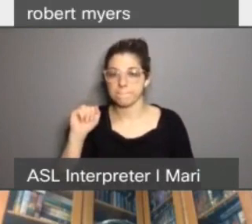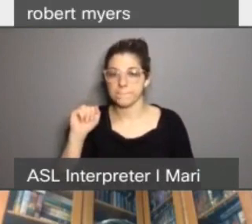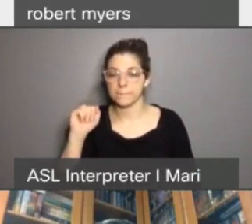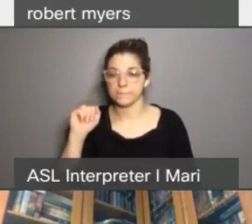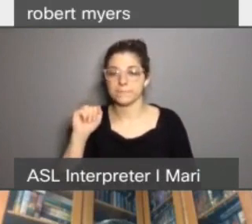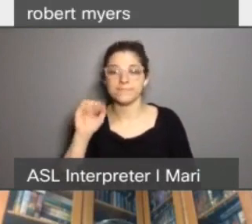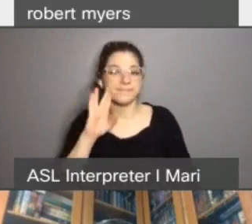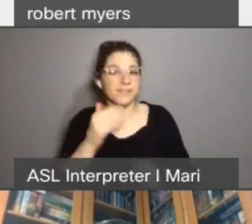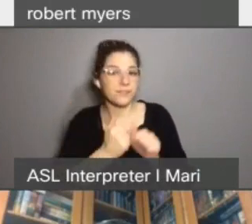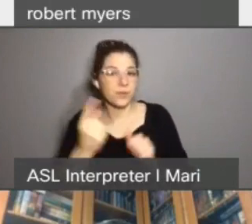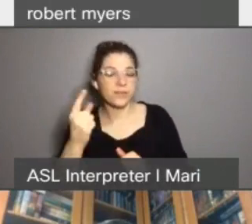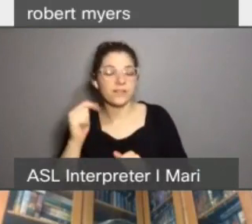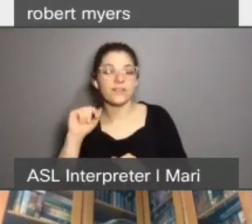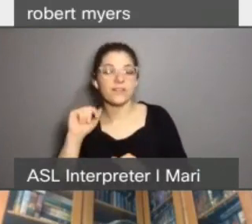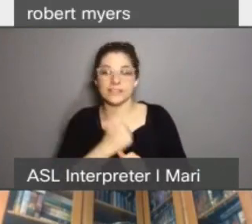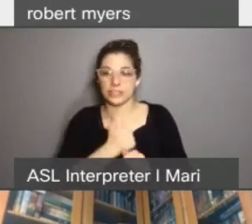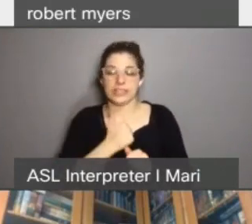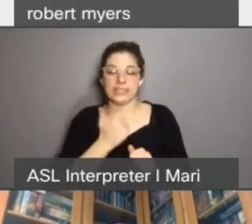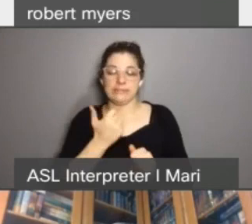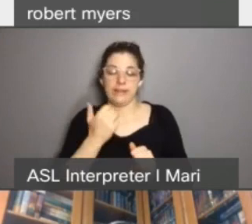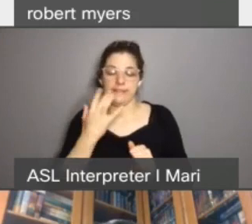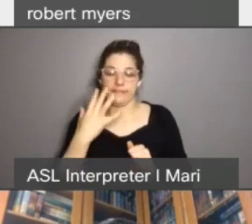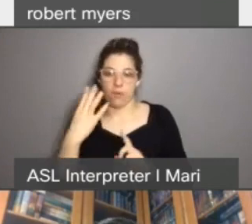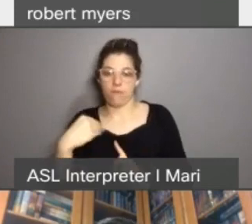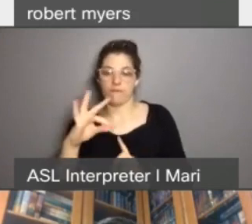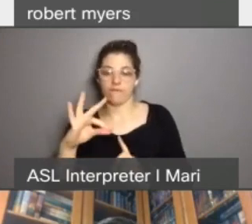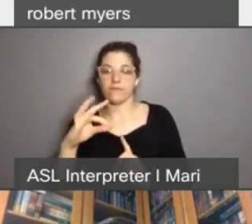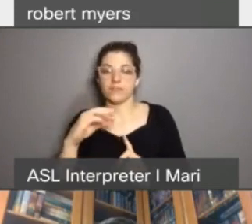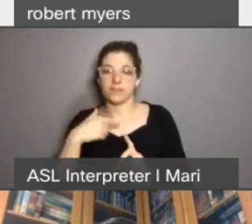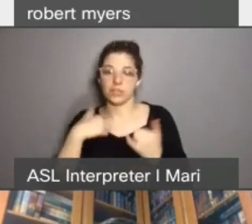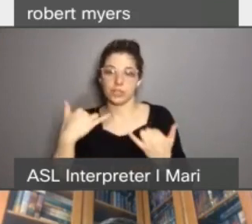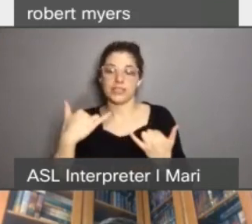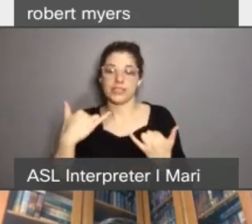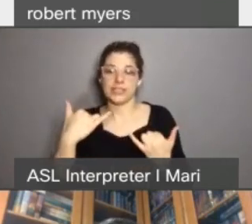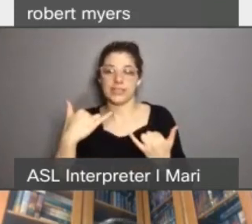All right, hey everybody. Sorry, I also have to have my video off because currently